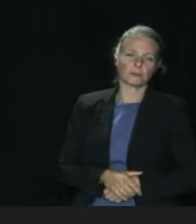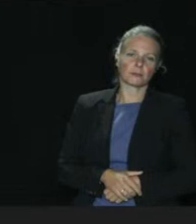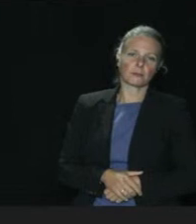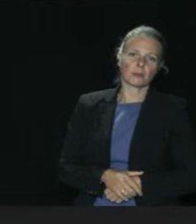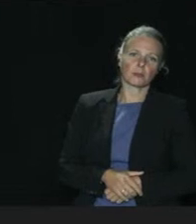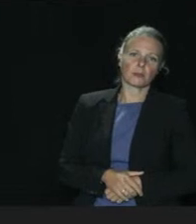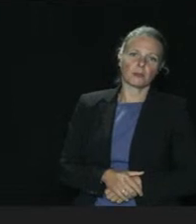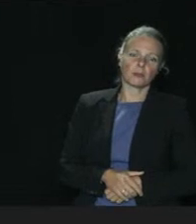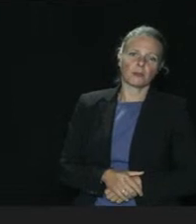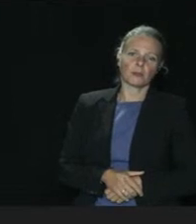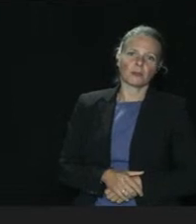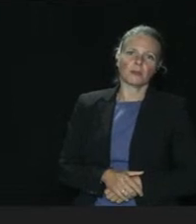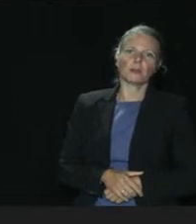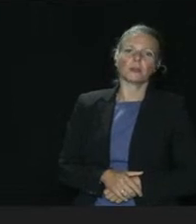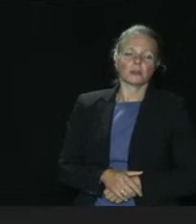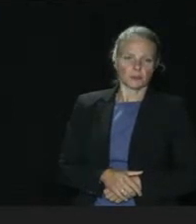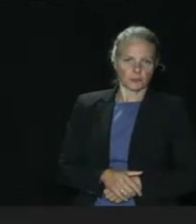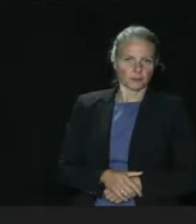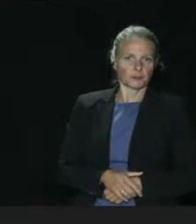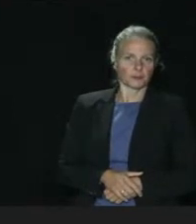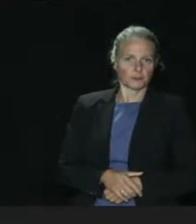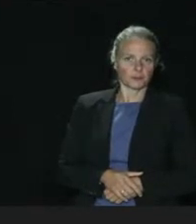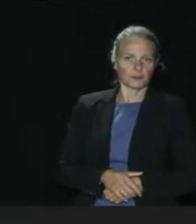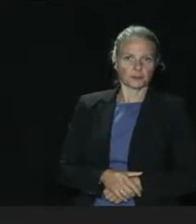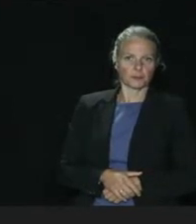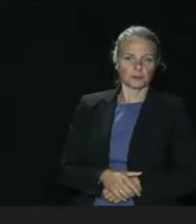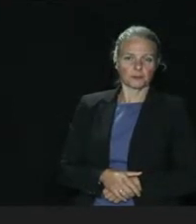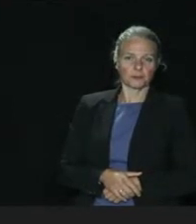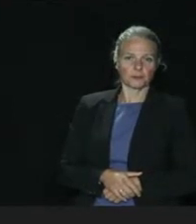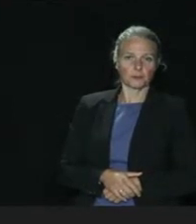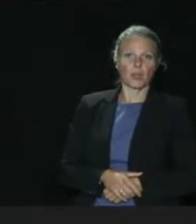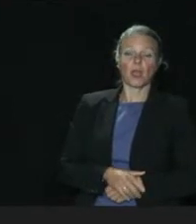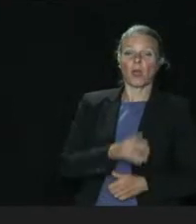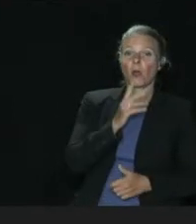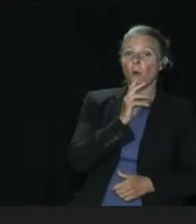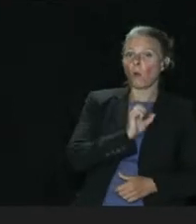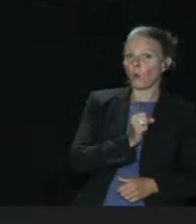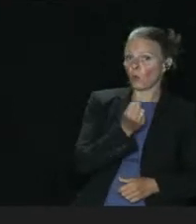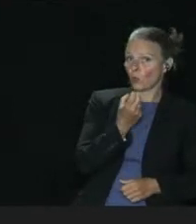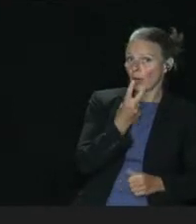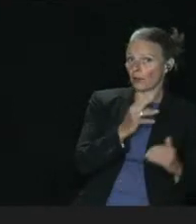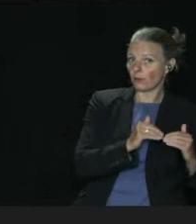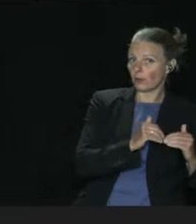reasons is, well, for the 12-year and up, which is the